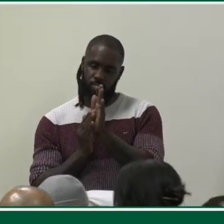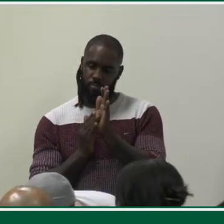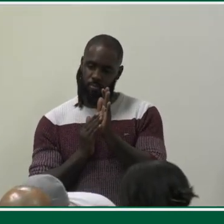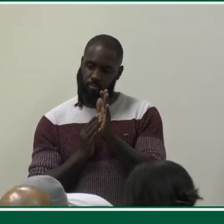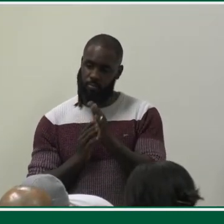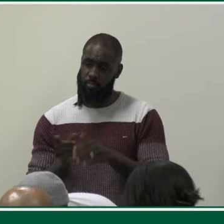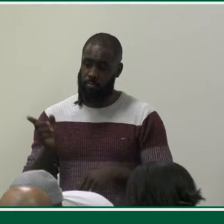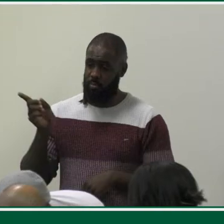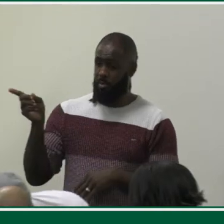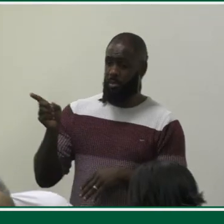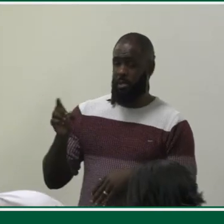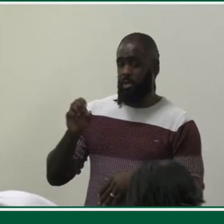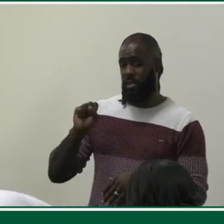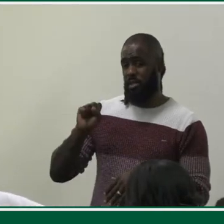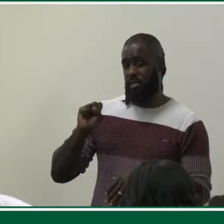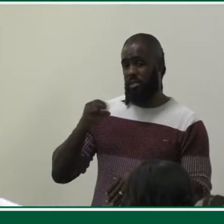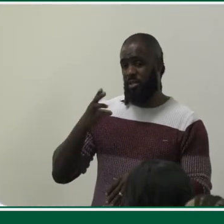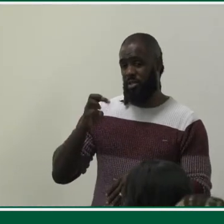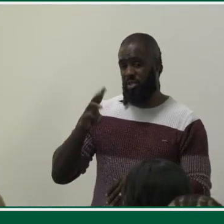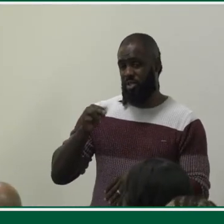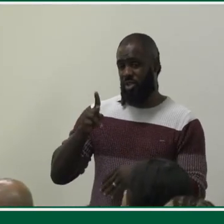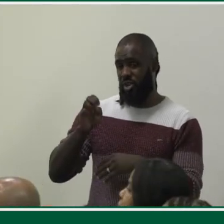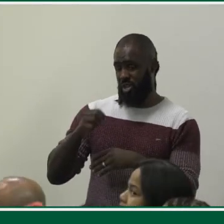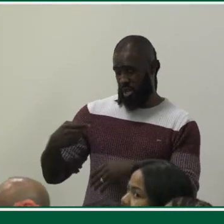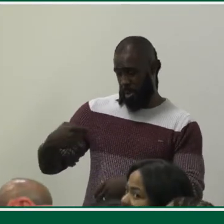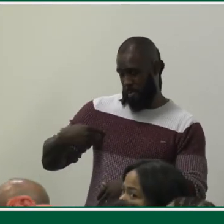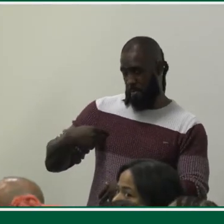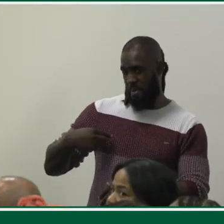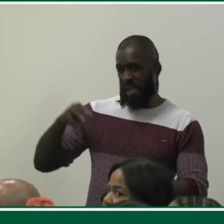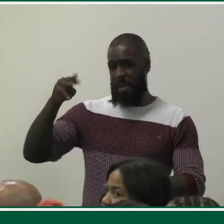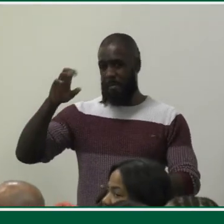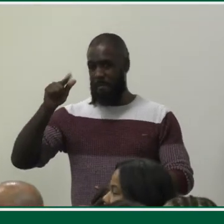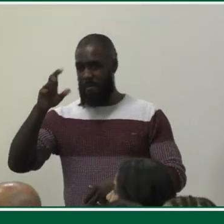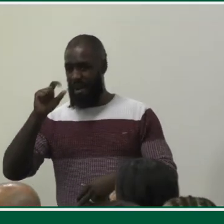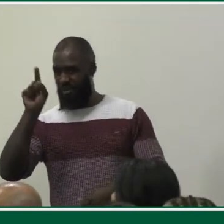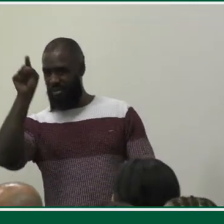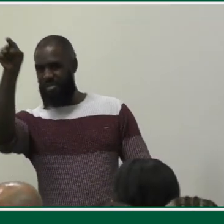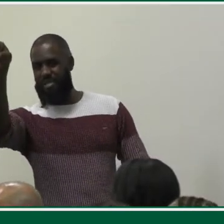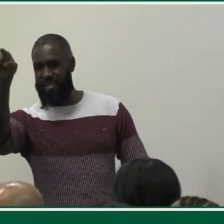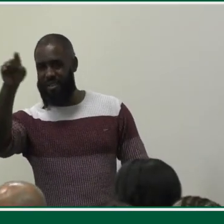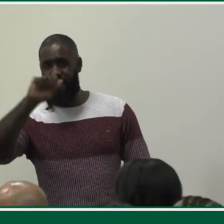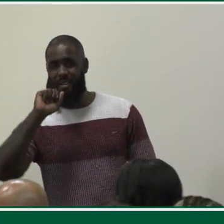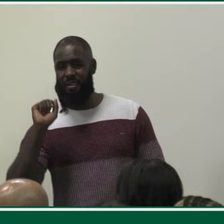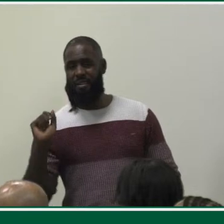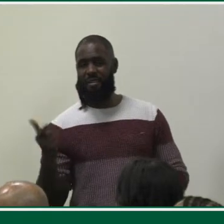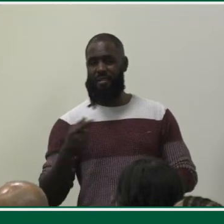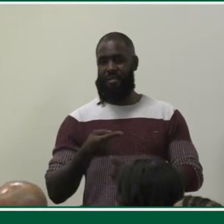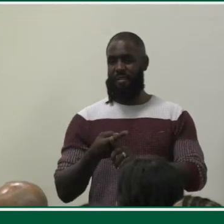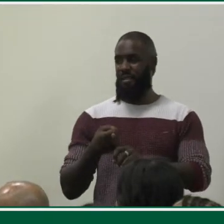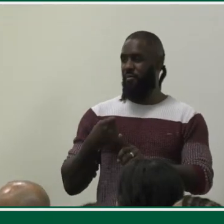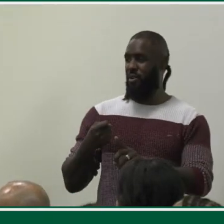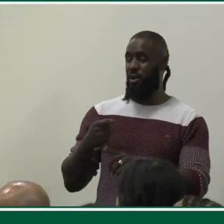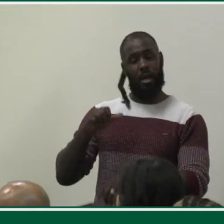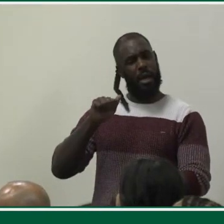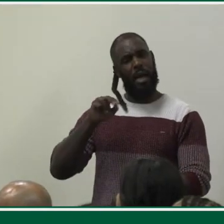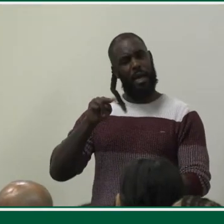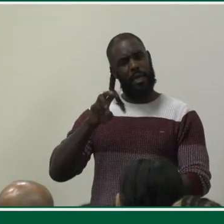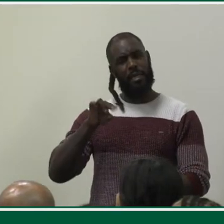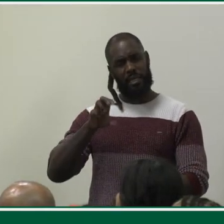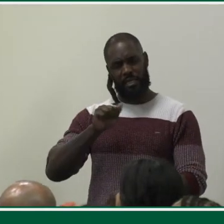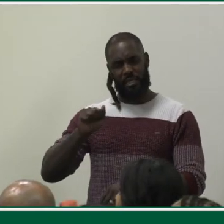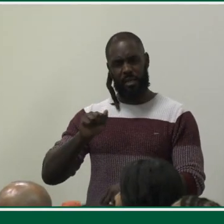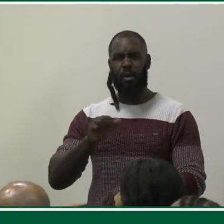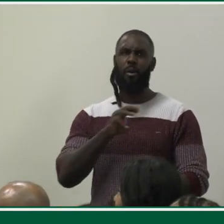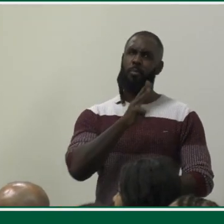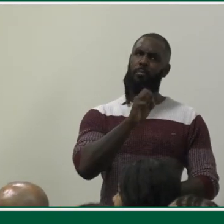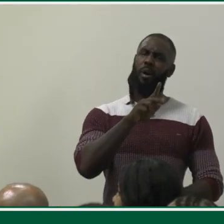Now, Shaki and I, and Michael Wiafe, who I see over there, are all from, as well as Anisha. And